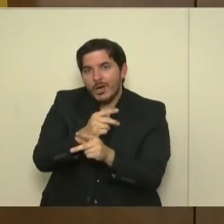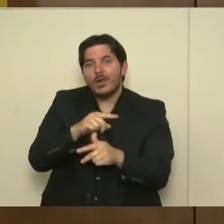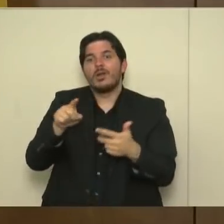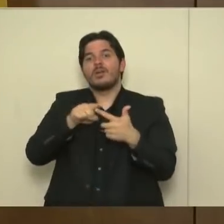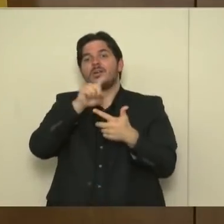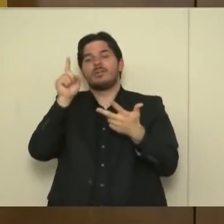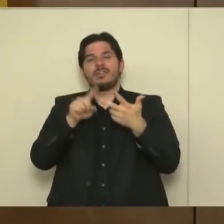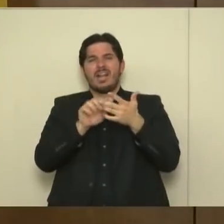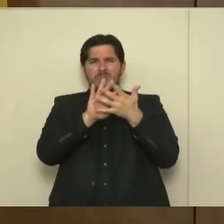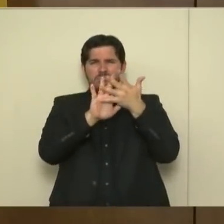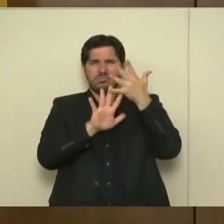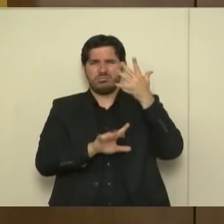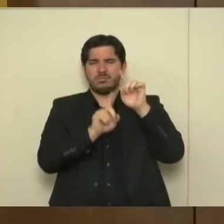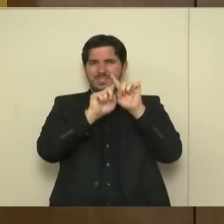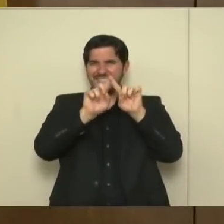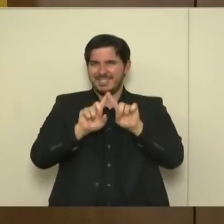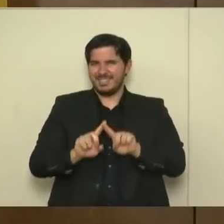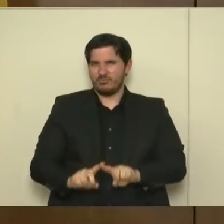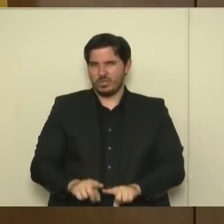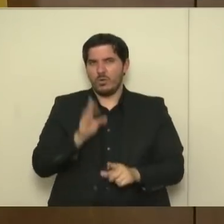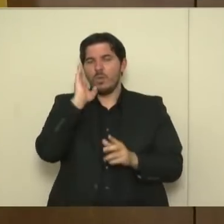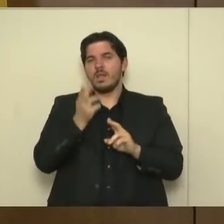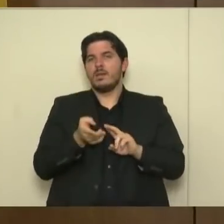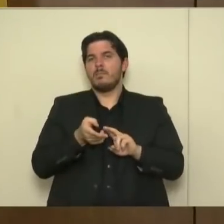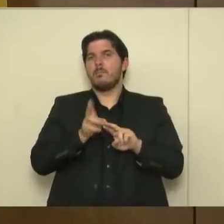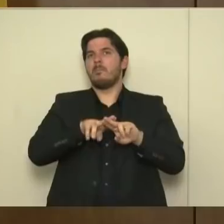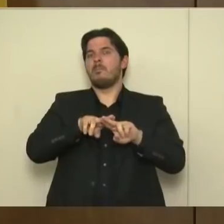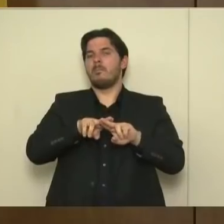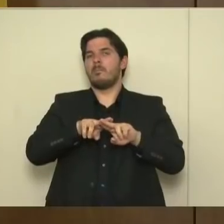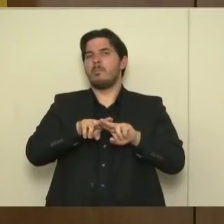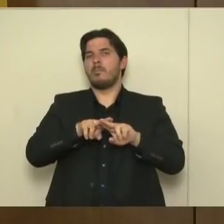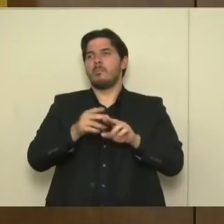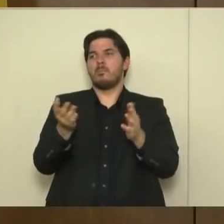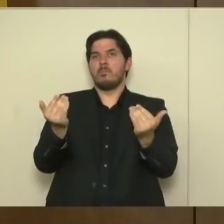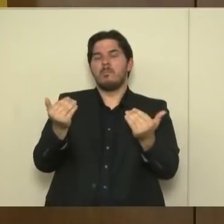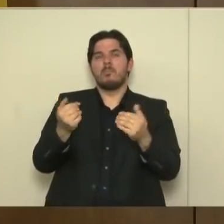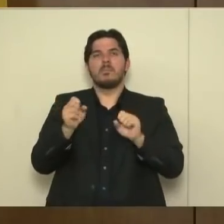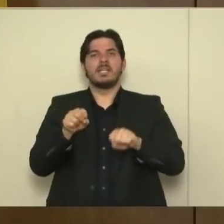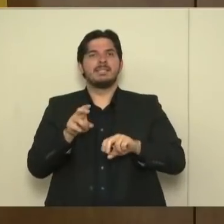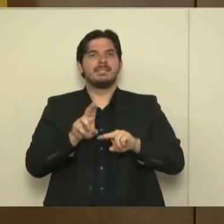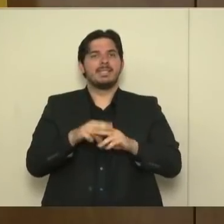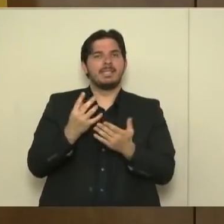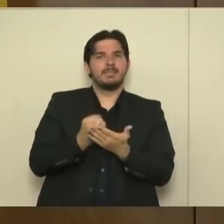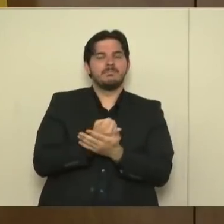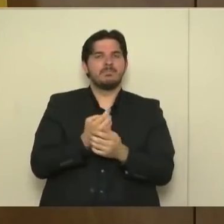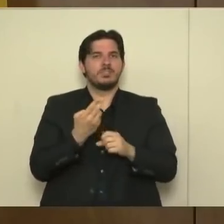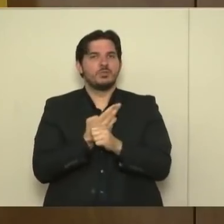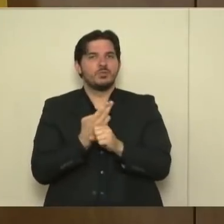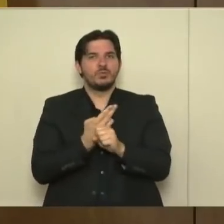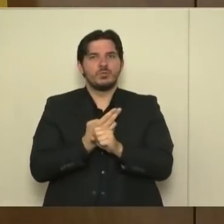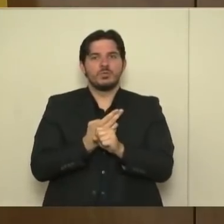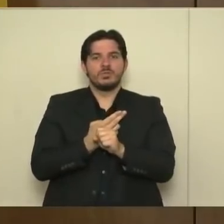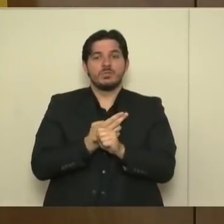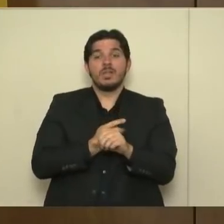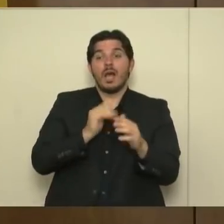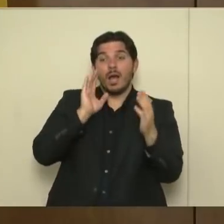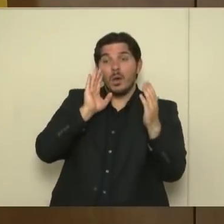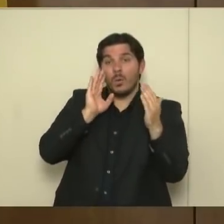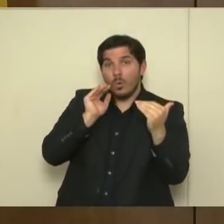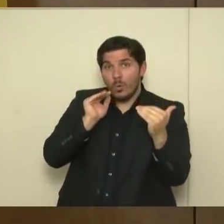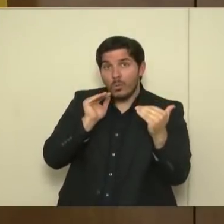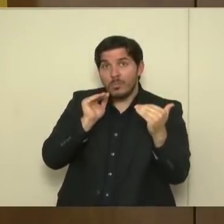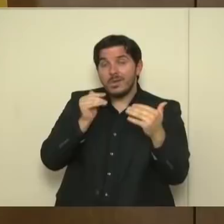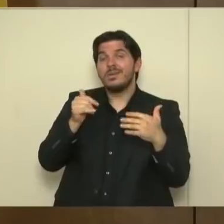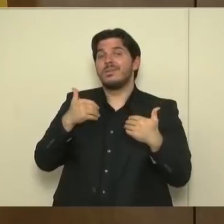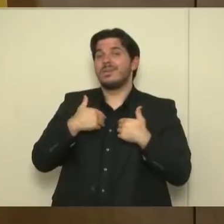a variety of places. And as we do that, also, I hope have an opportunity, because the